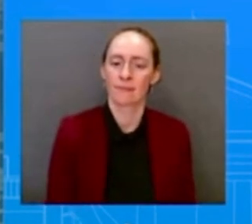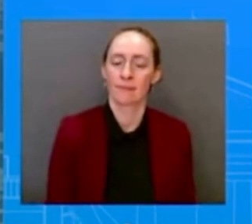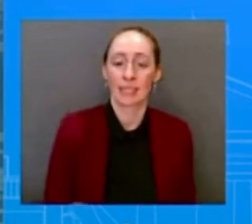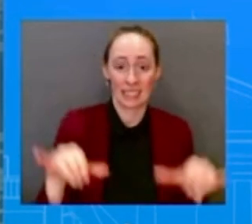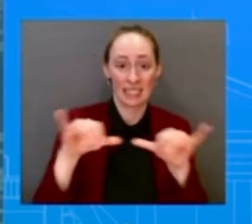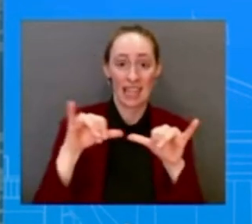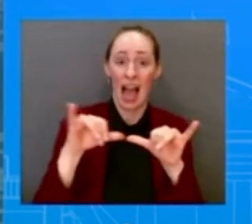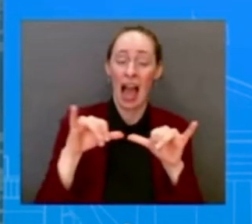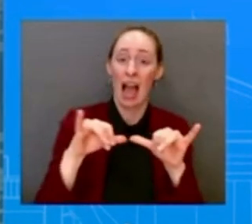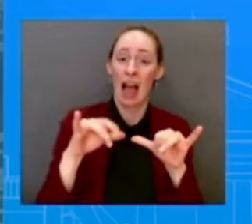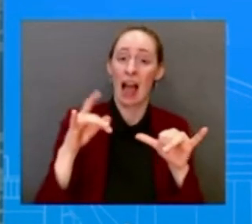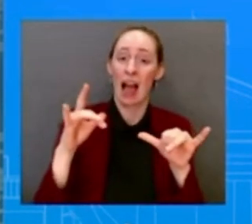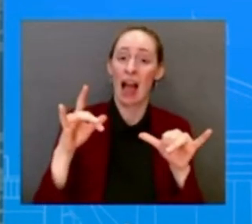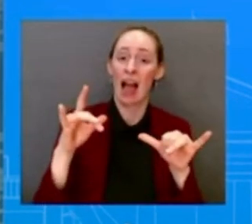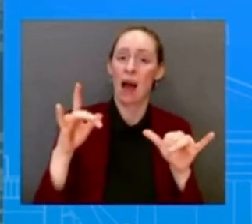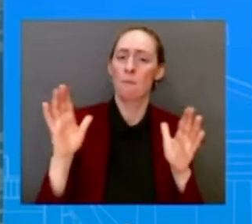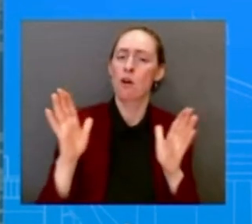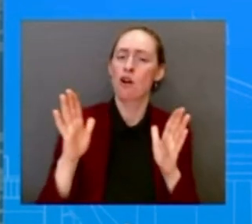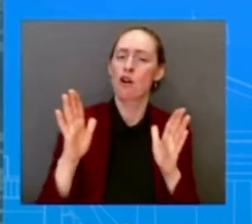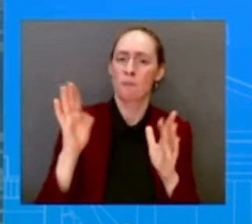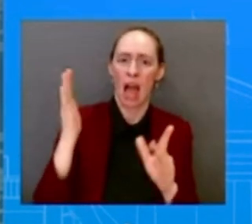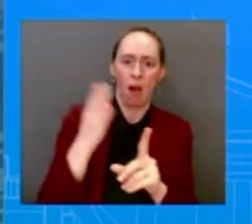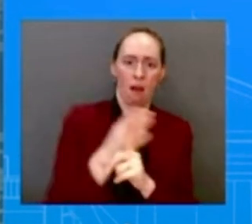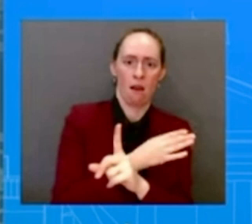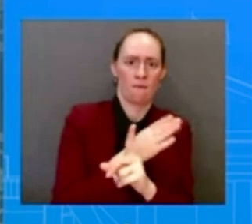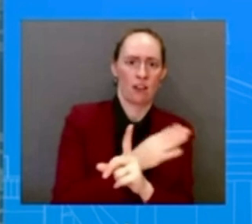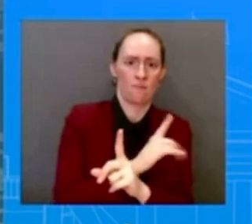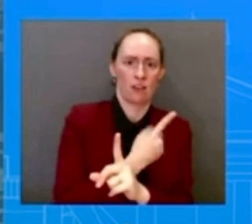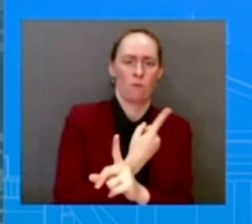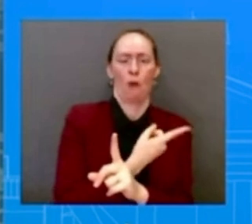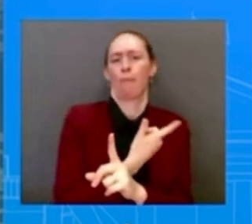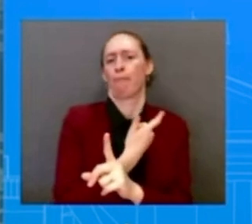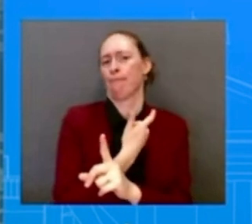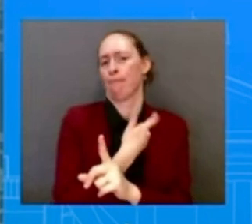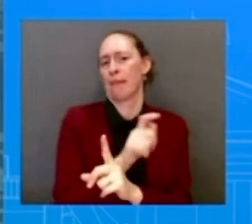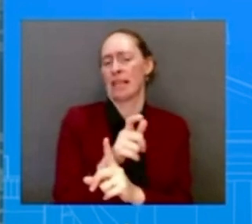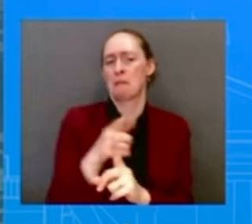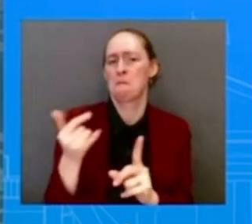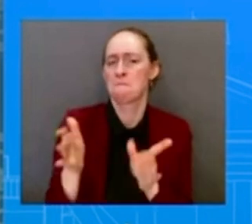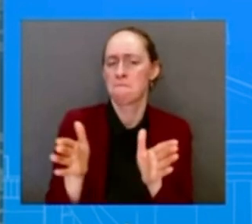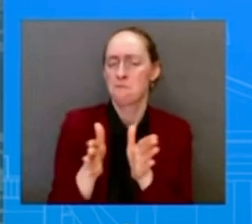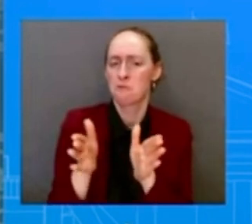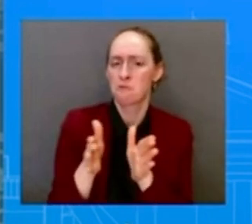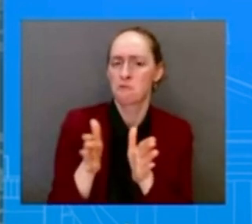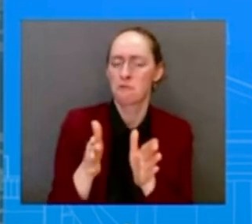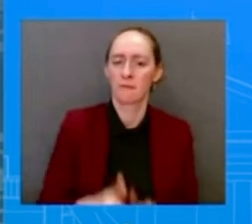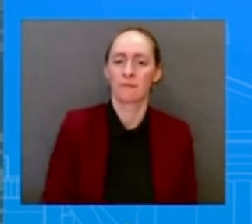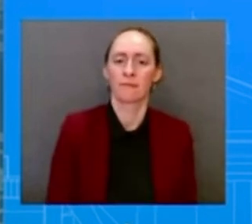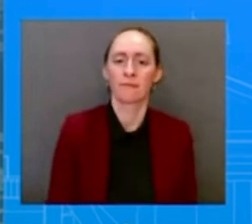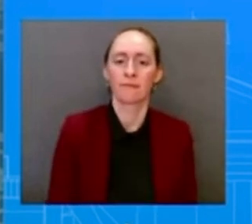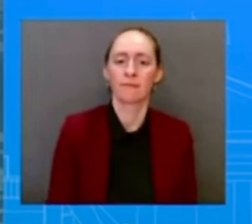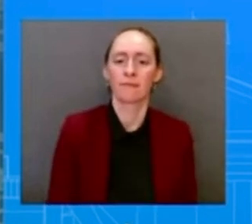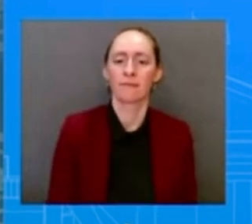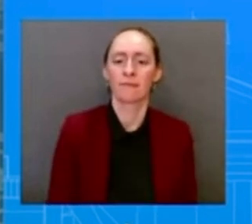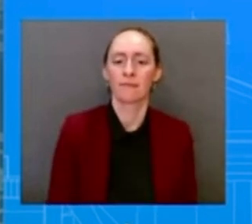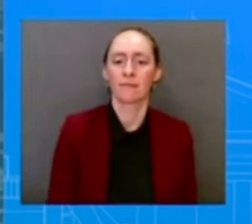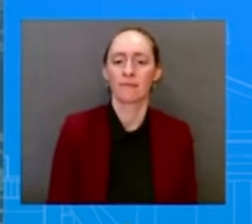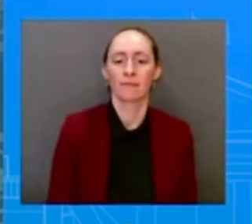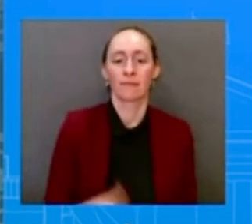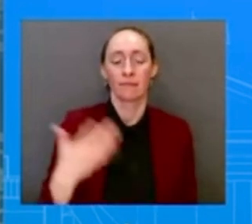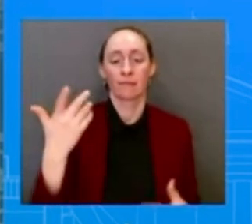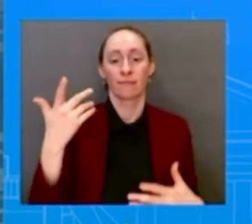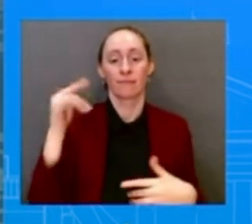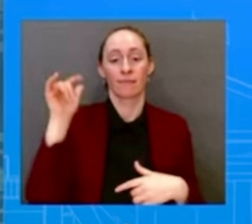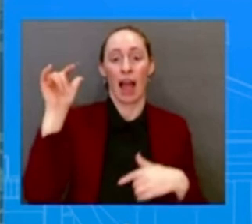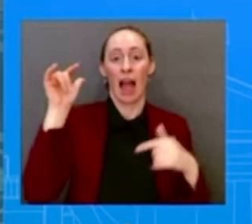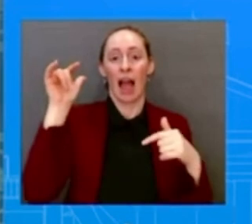and the capabilities on the fighter aircraft themselves, the speed at which they were flying, it was difficult for the pilots to glean a whole